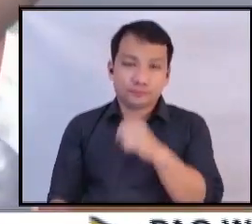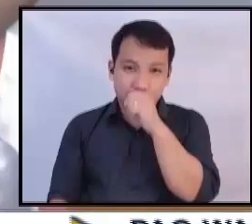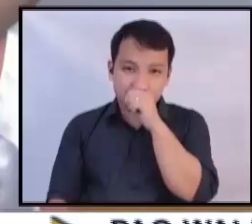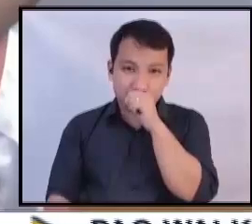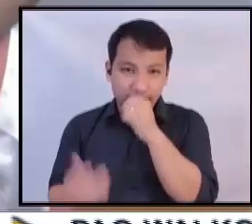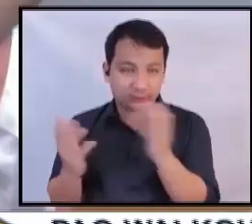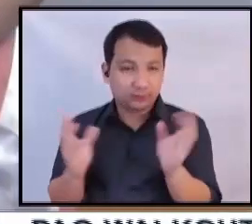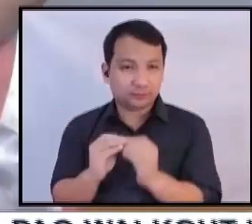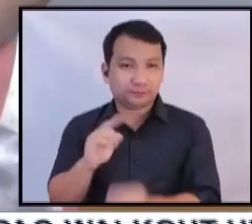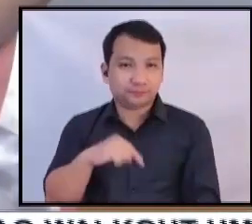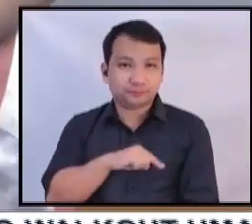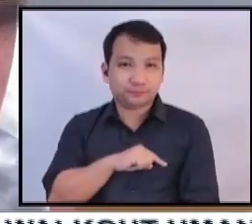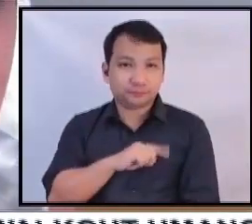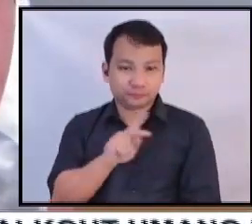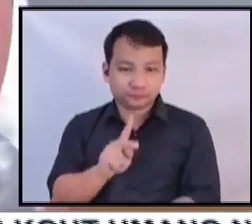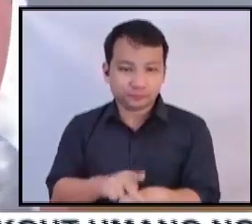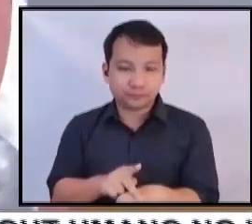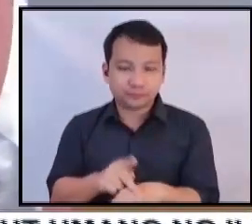Binibining Pilipinas